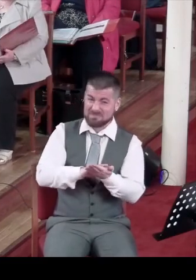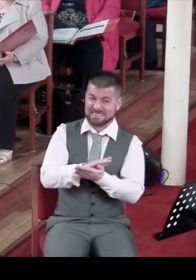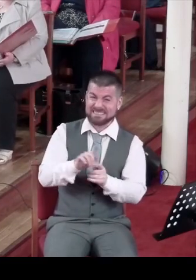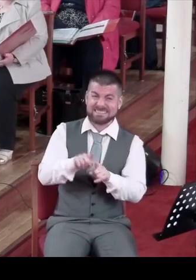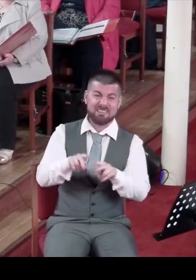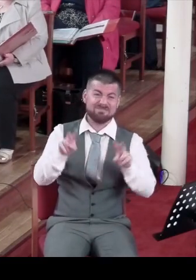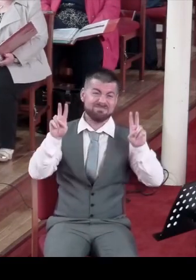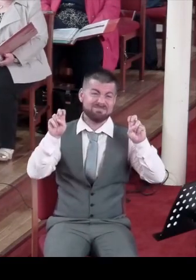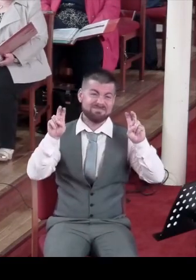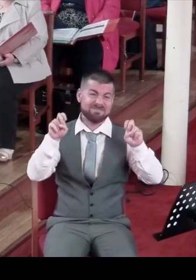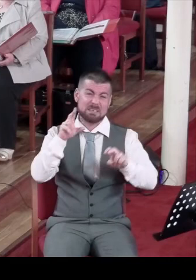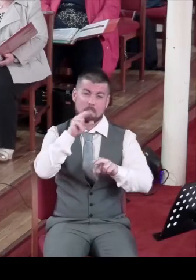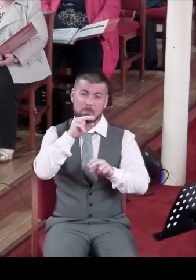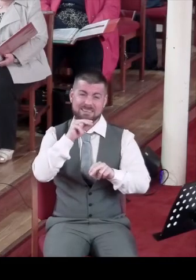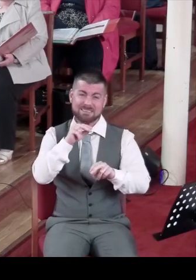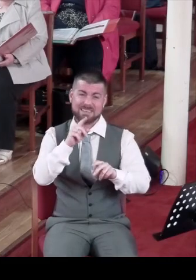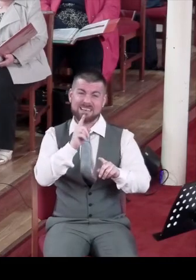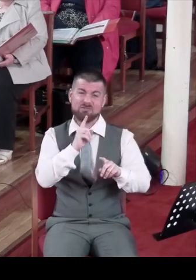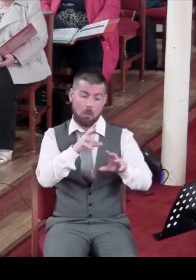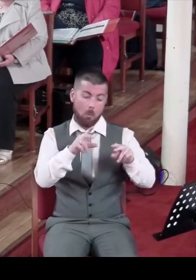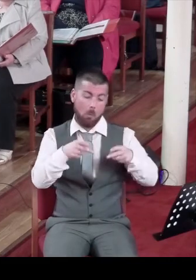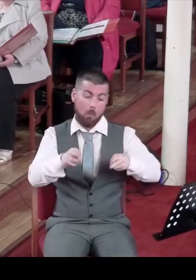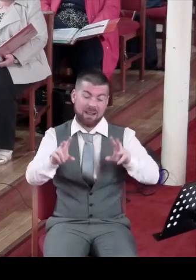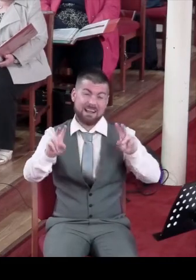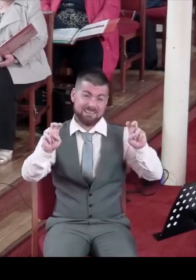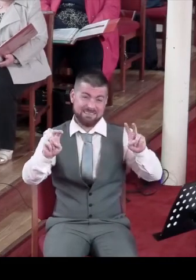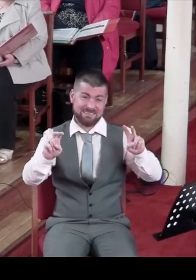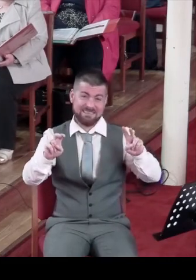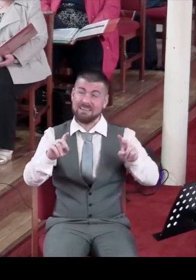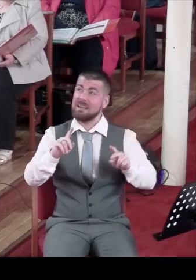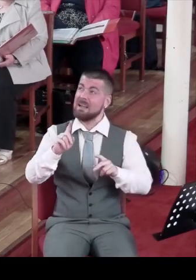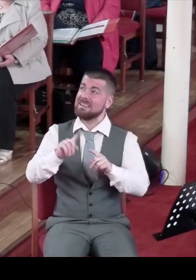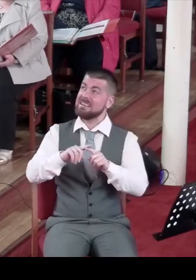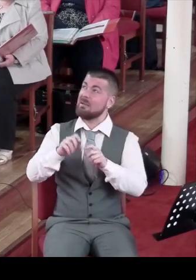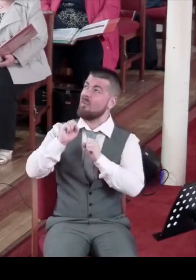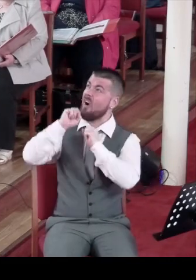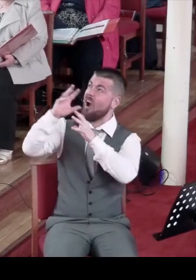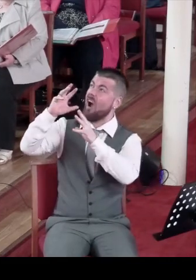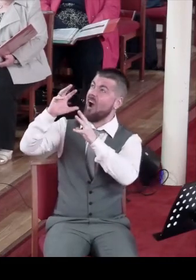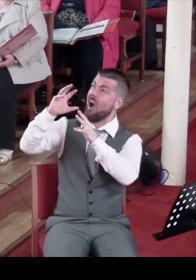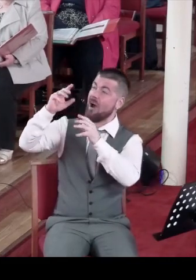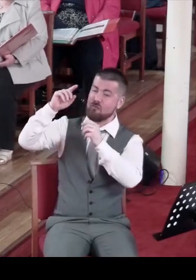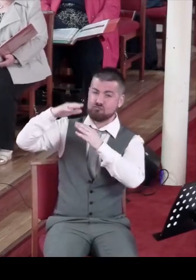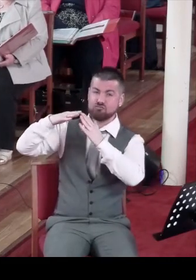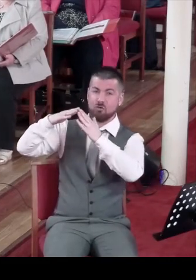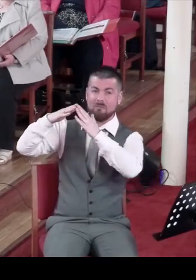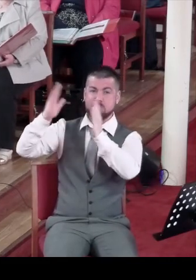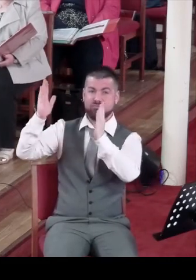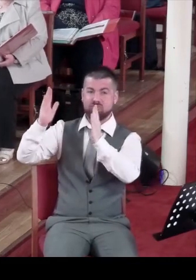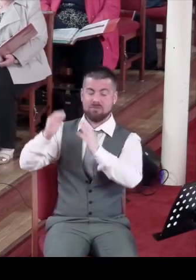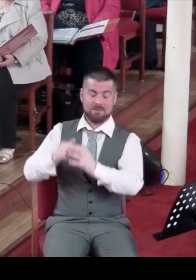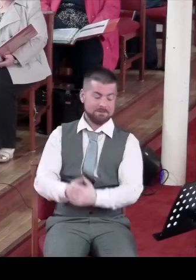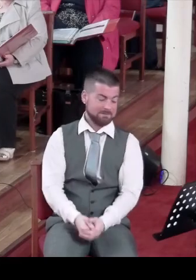let's raise the roof with this wonderful new version of Psalm 23.